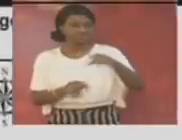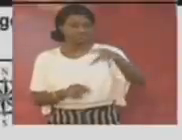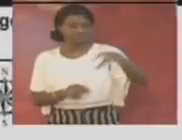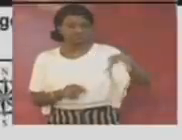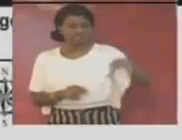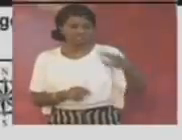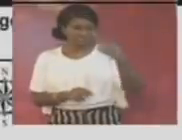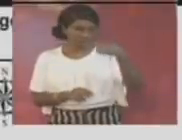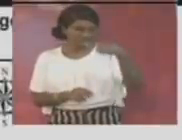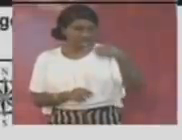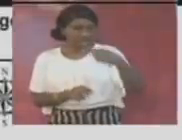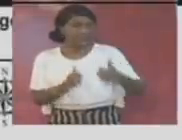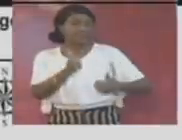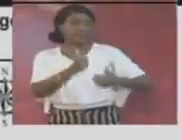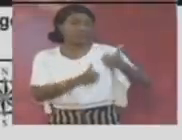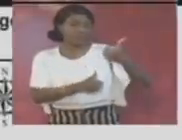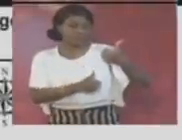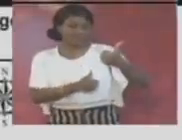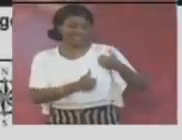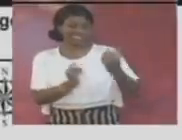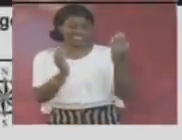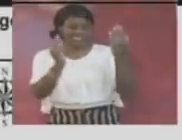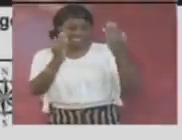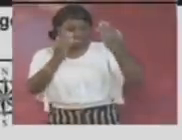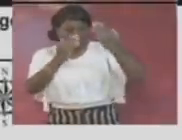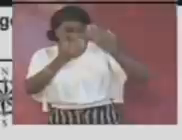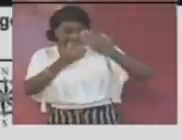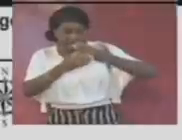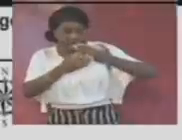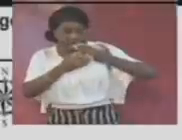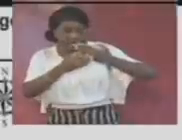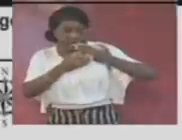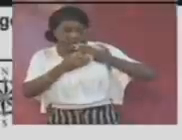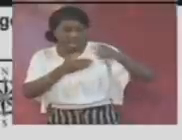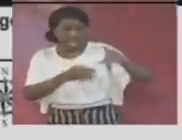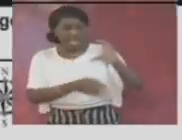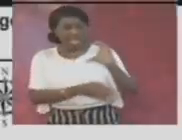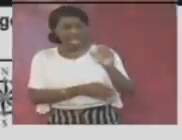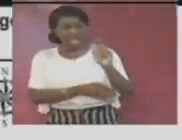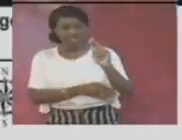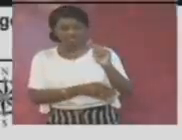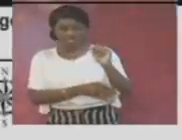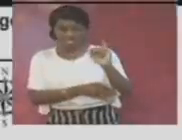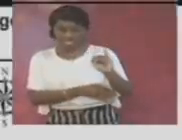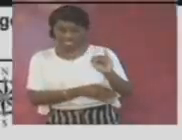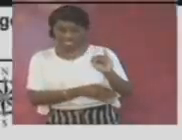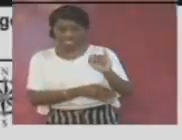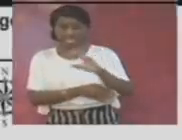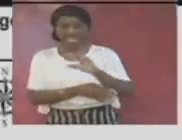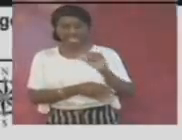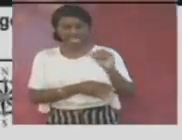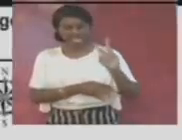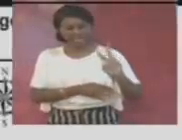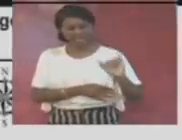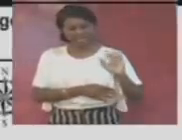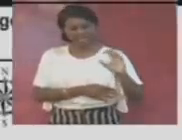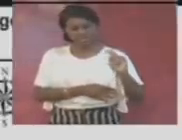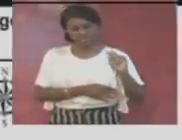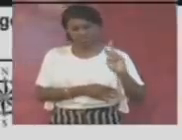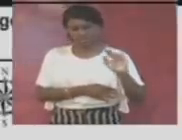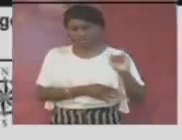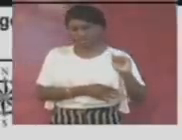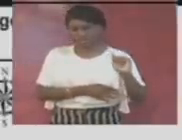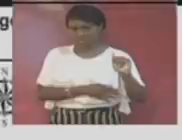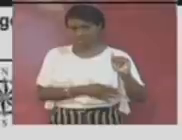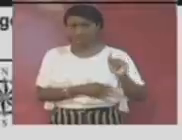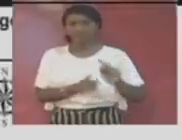We see a couple darker spots in the County Caroni and actually in County Victoria. But those numbers, if we